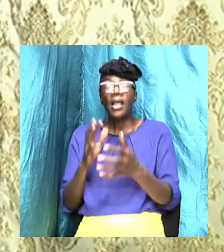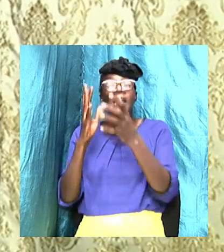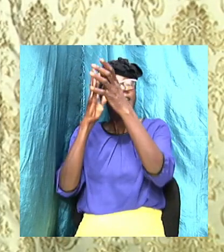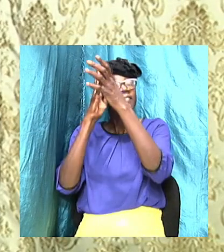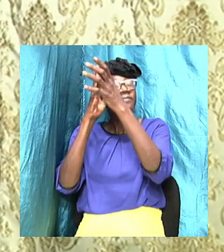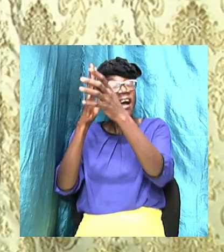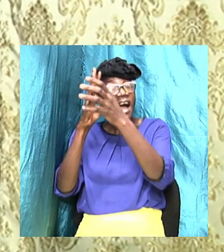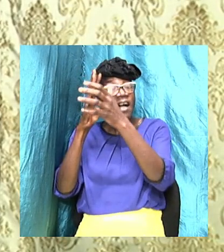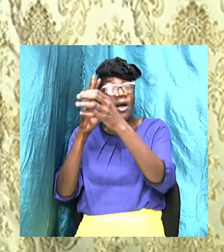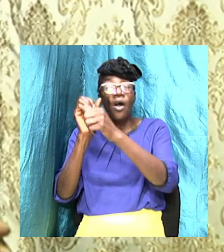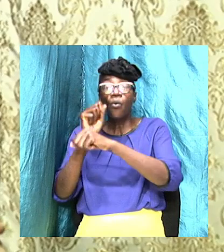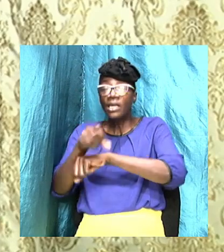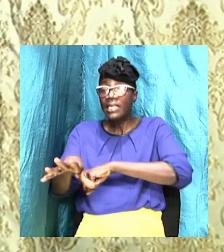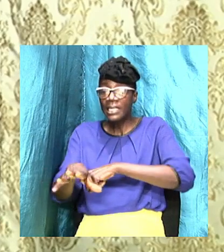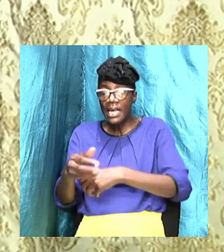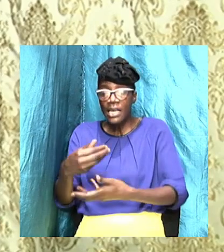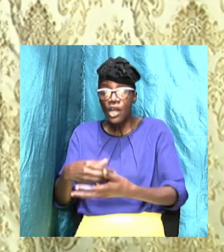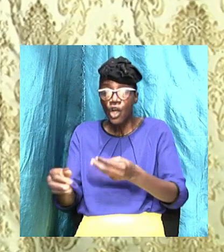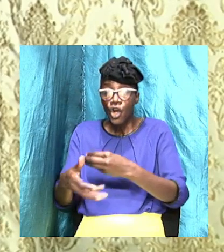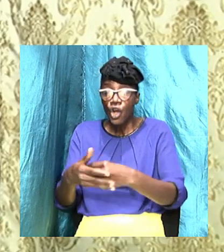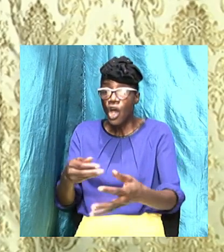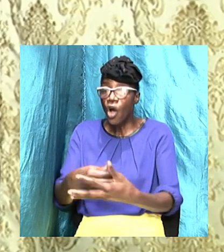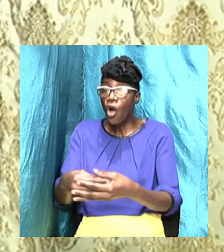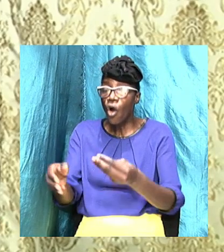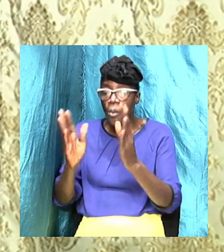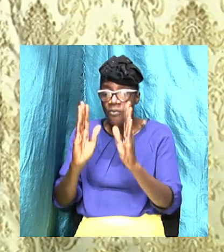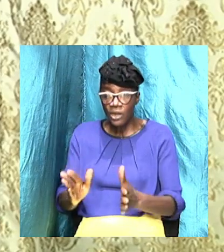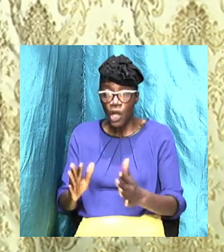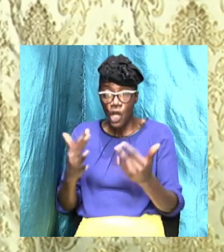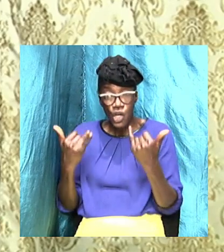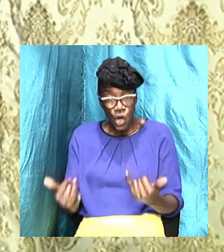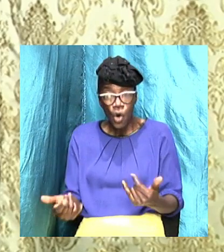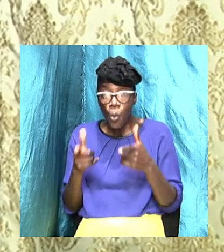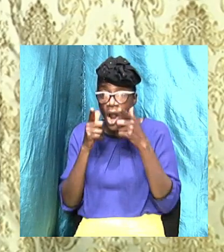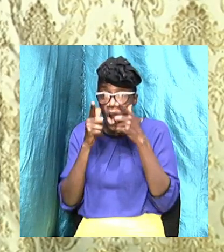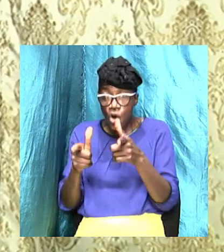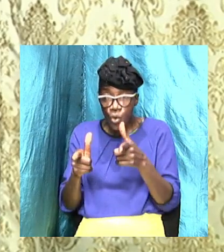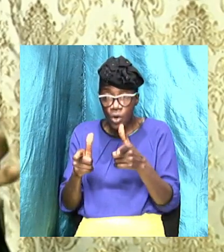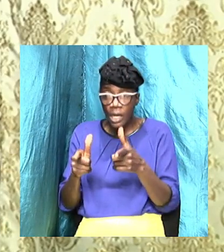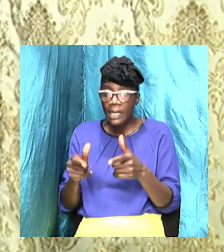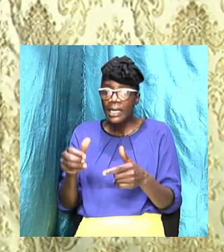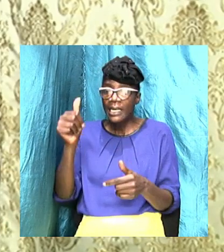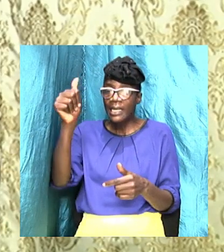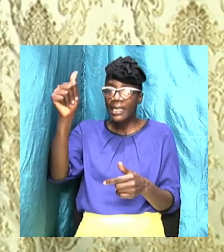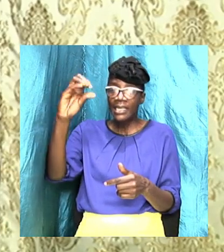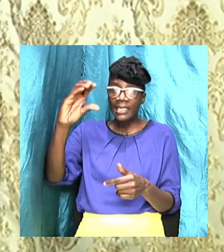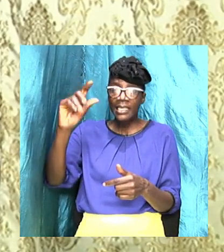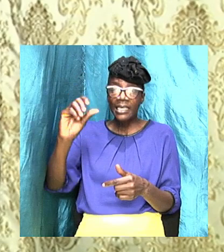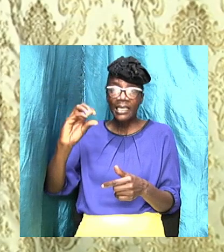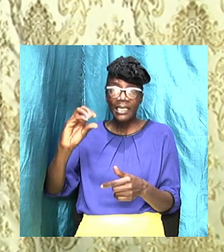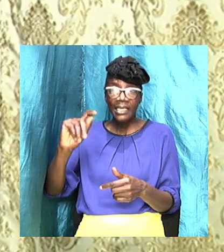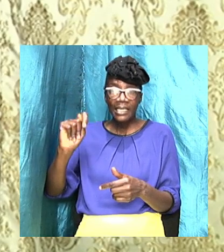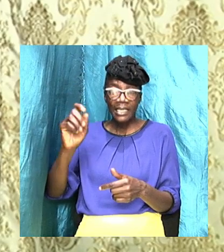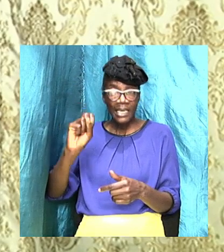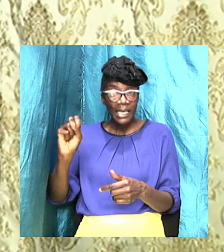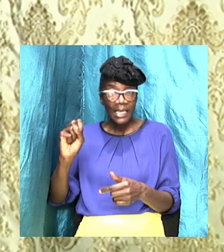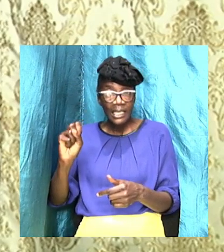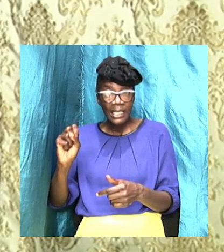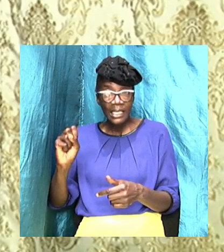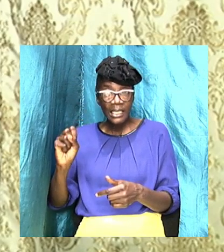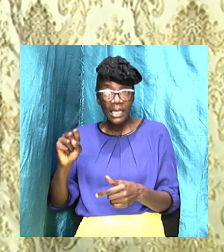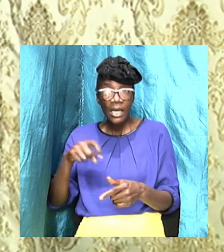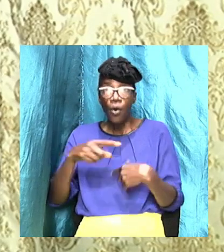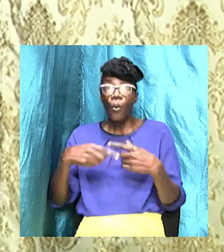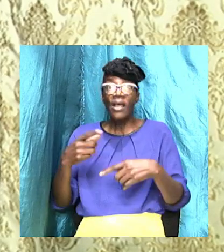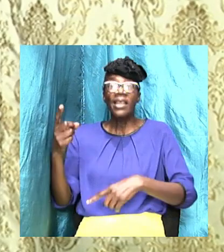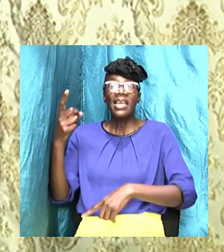will send the Comforter. Now, when we look in the book of Acts, all of those now culminate in the book of Acts when the